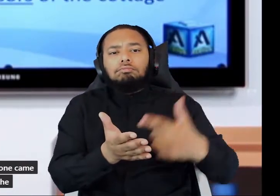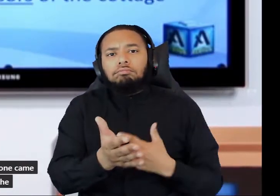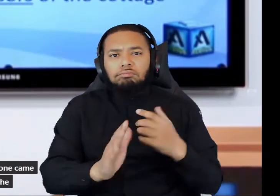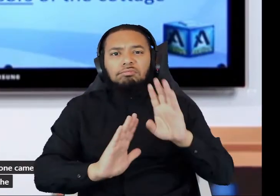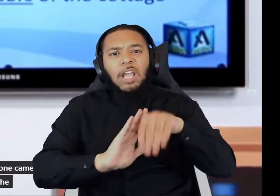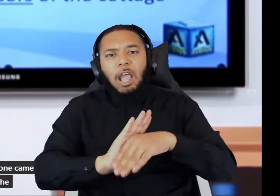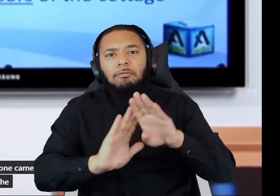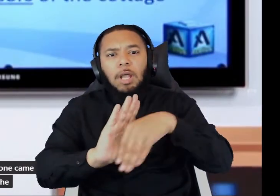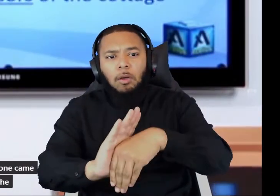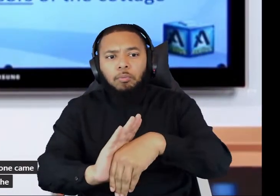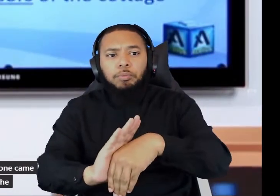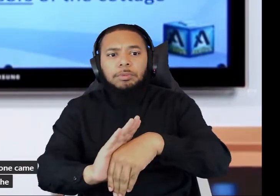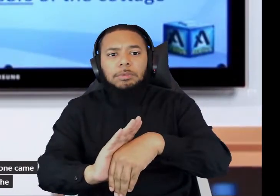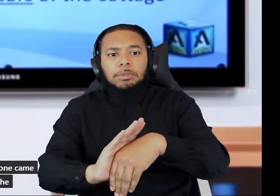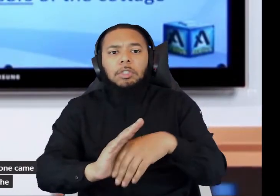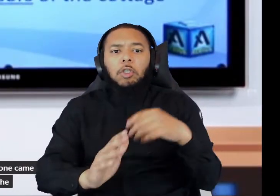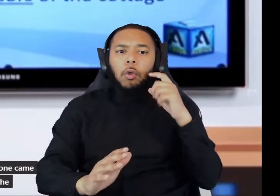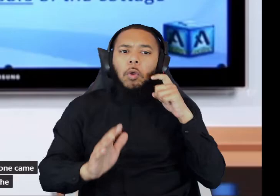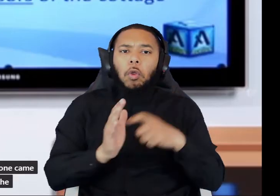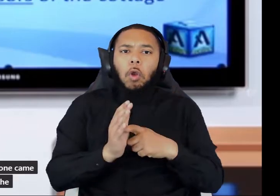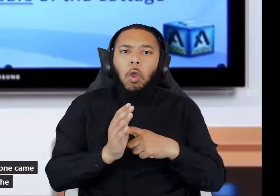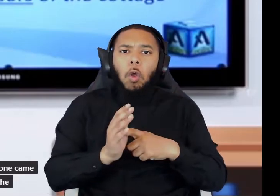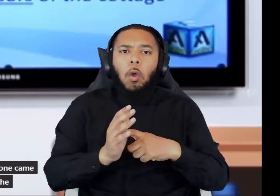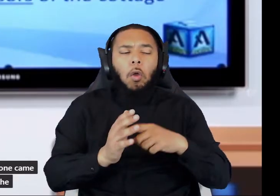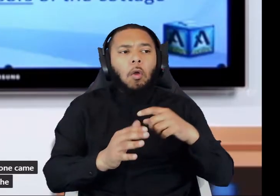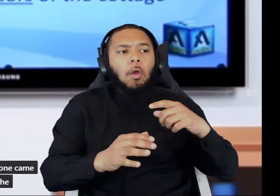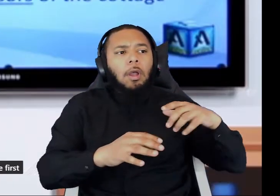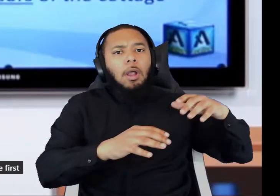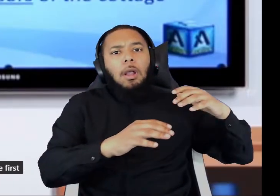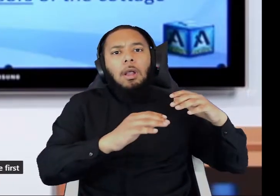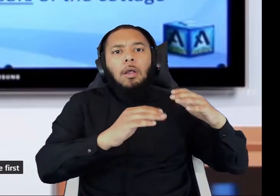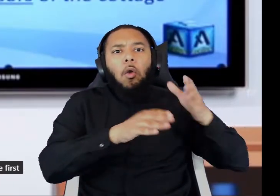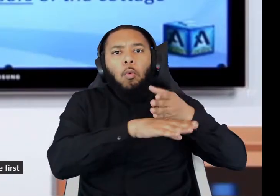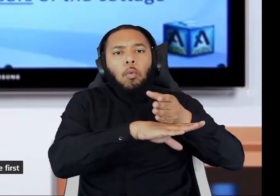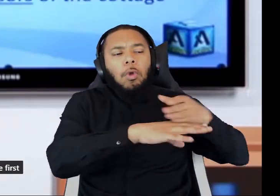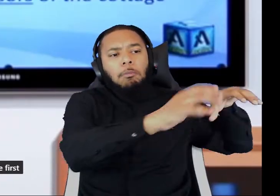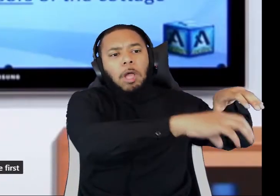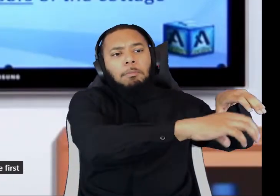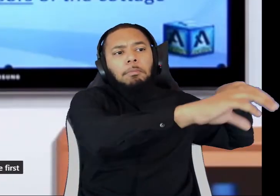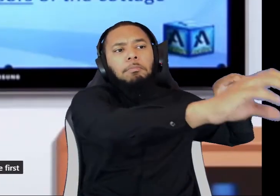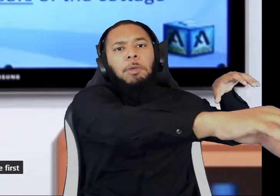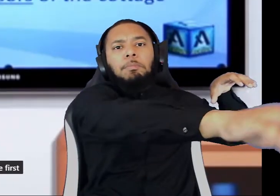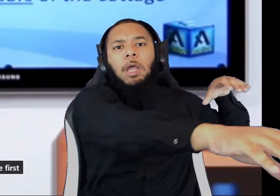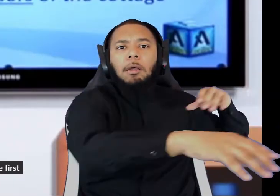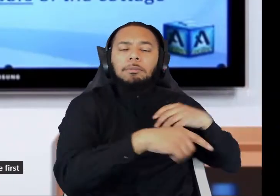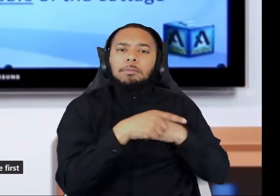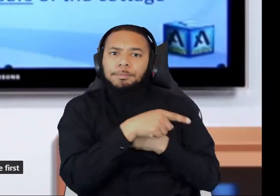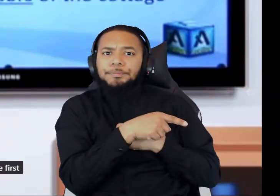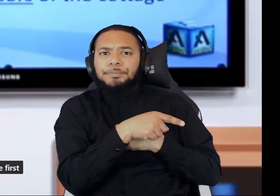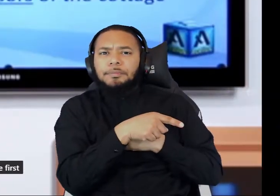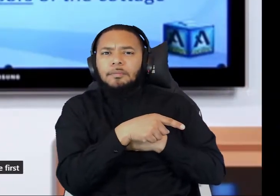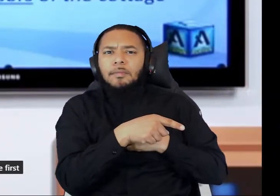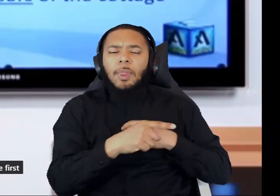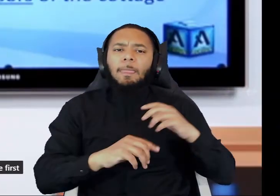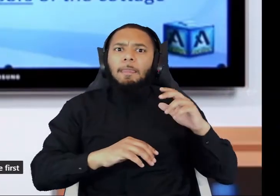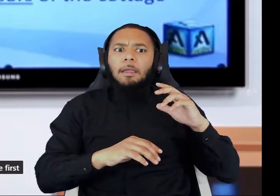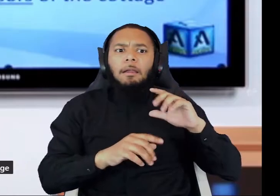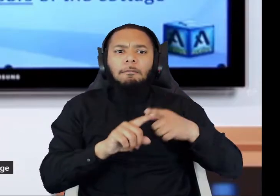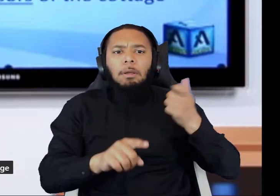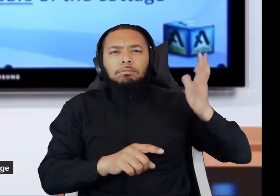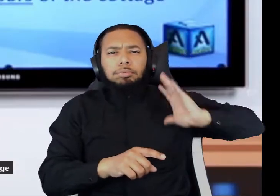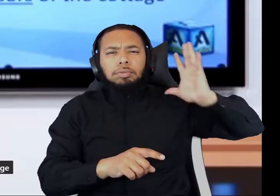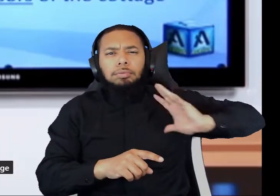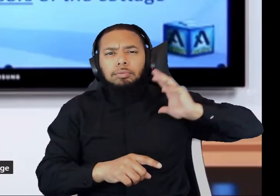apart, one came across solitary log cabins of the earliest mining days, built by the first gold